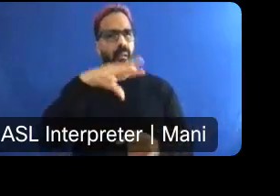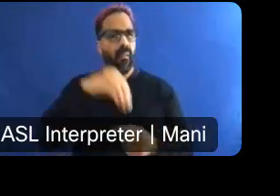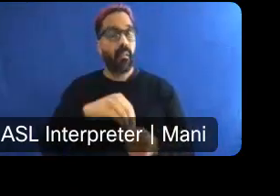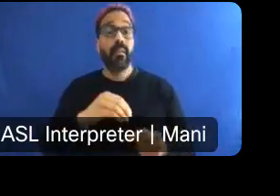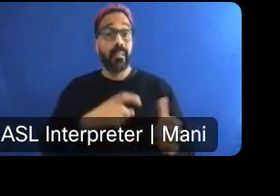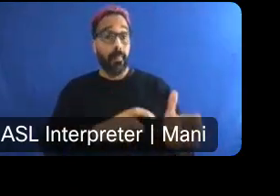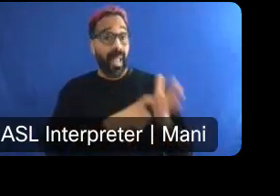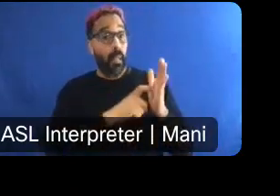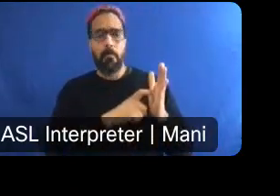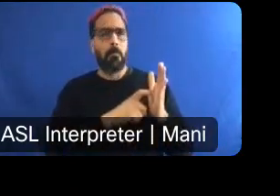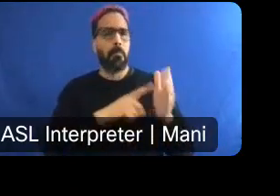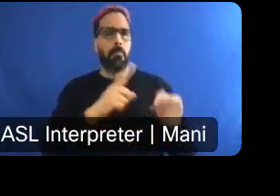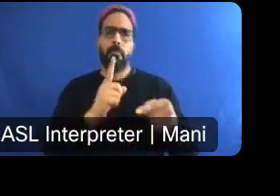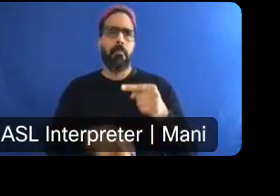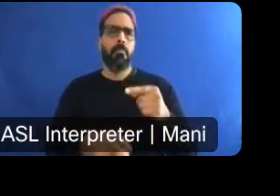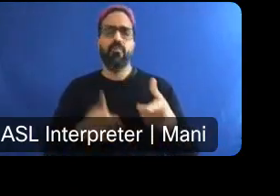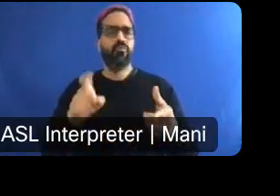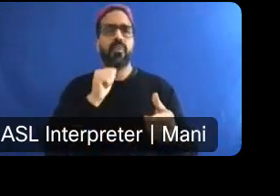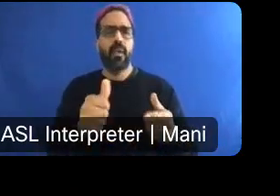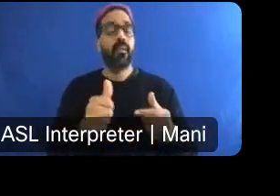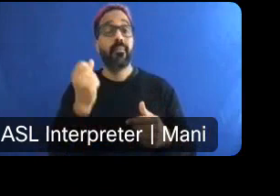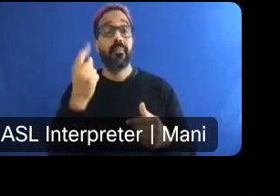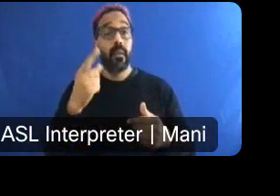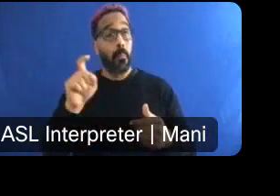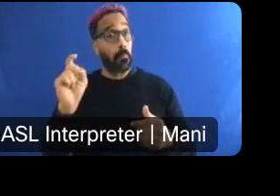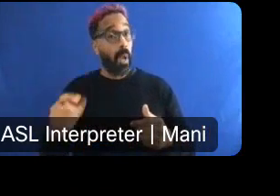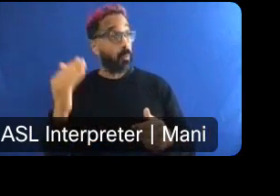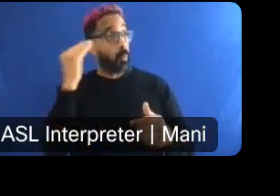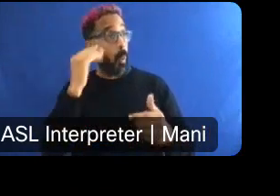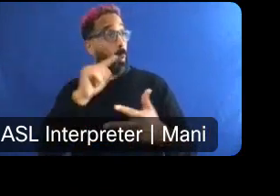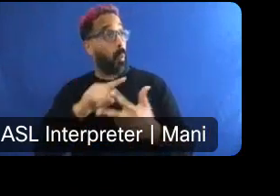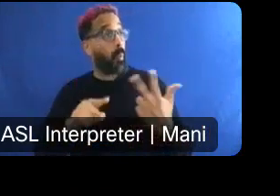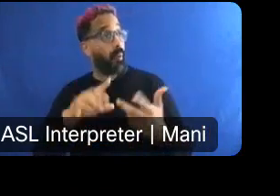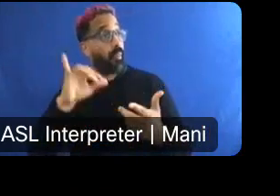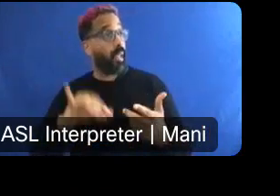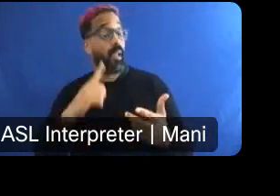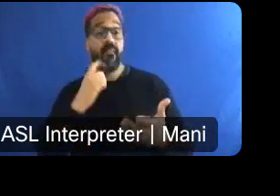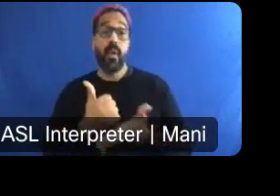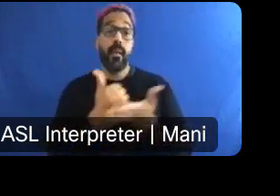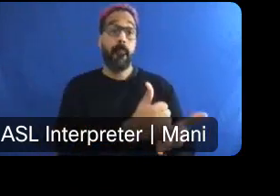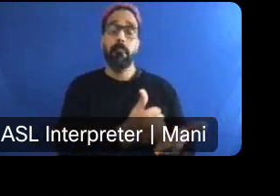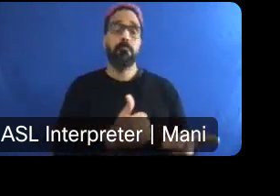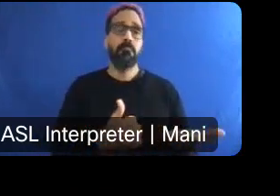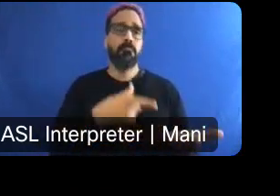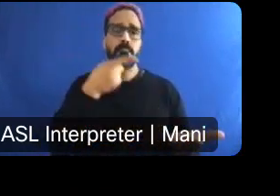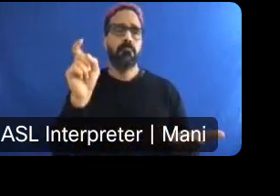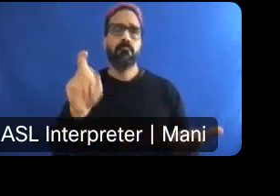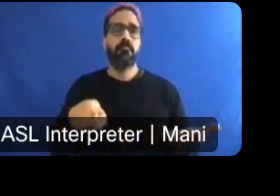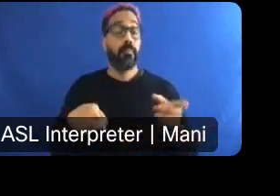to provide support to survivors who are coming to us with help or needing additional